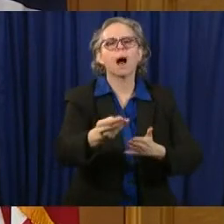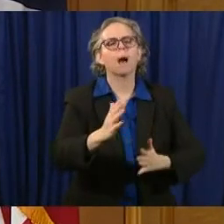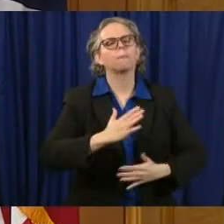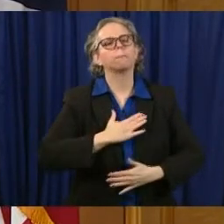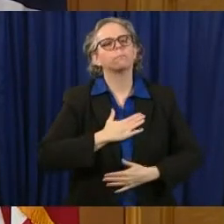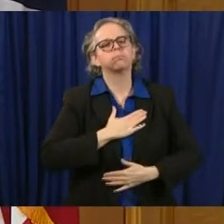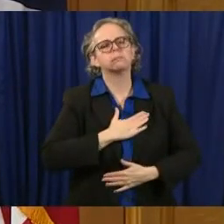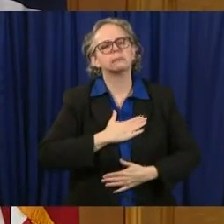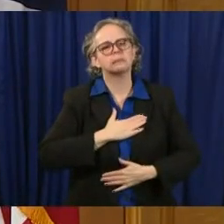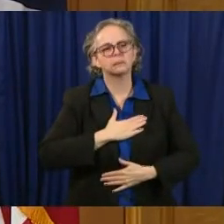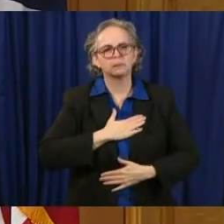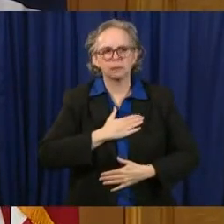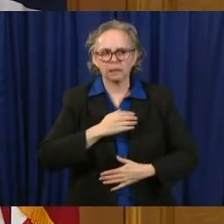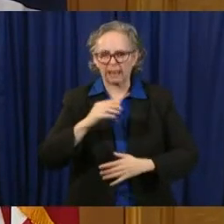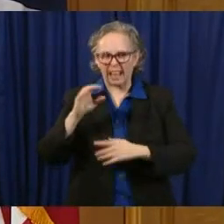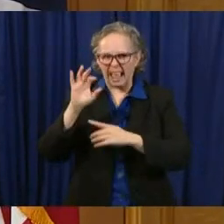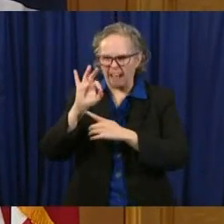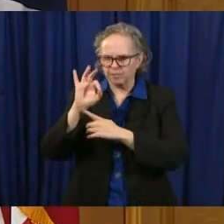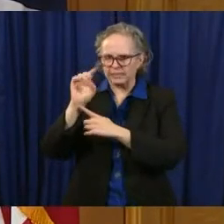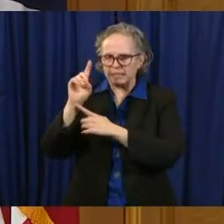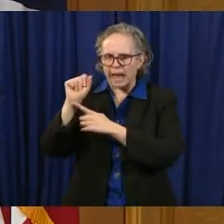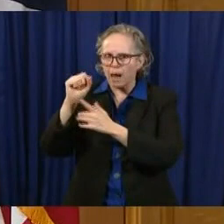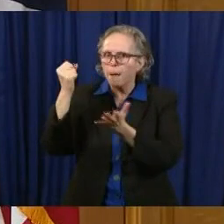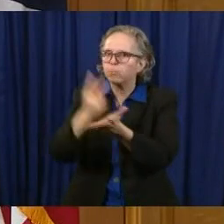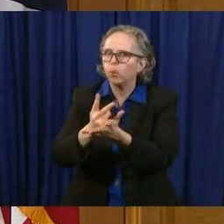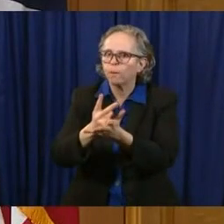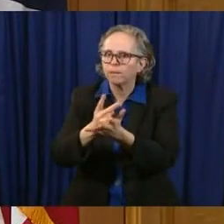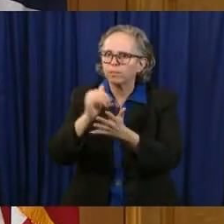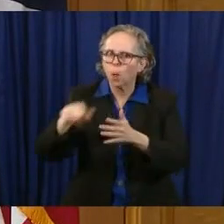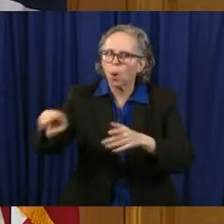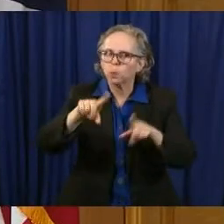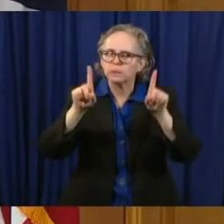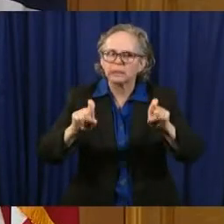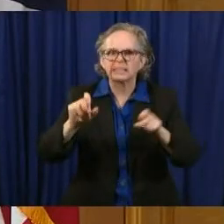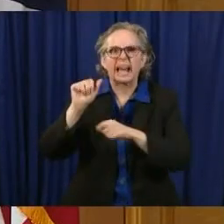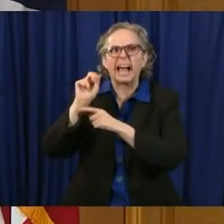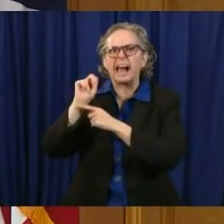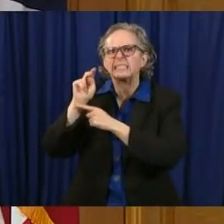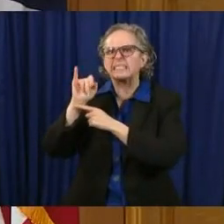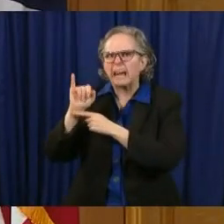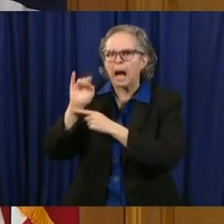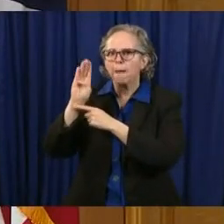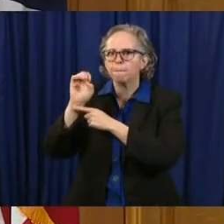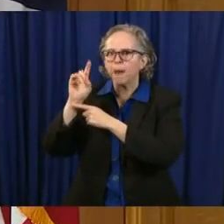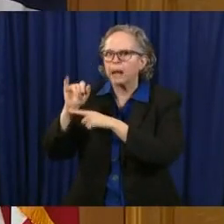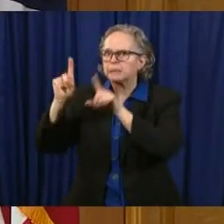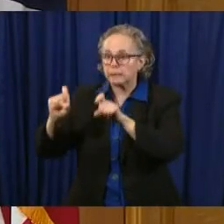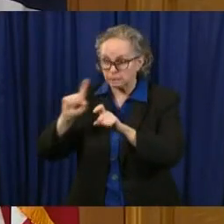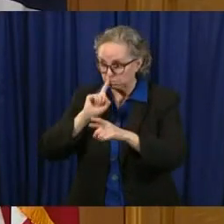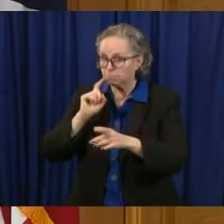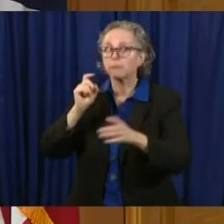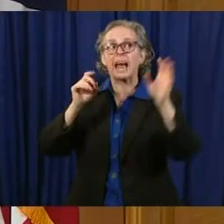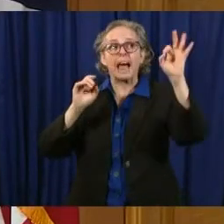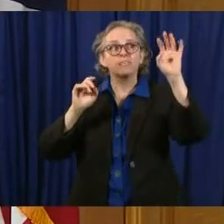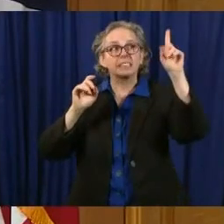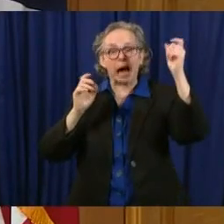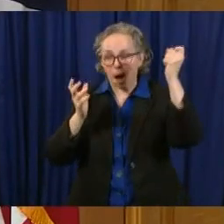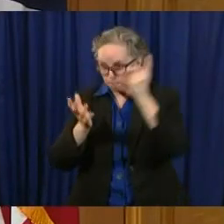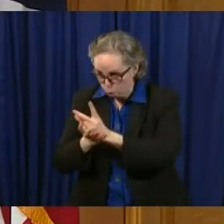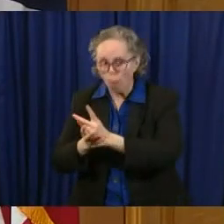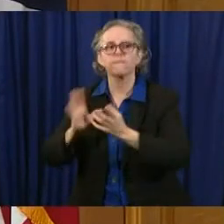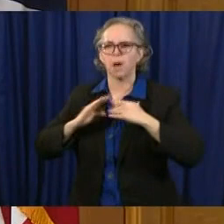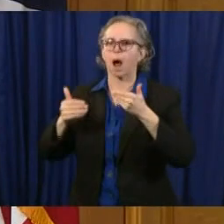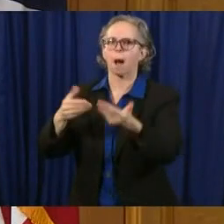use authorization approved antibody tests. So that's is very important. Without the